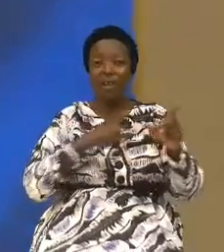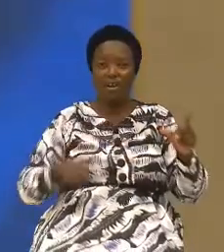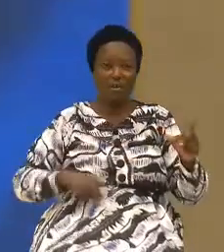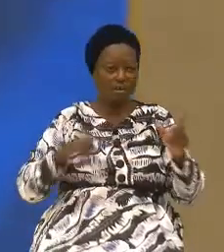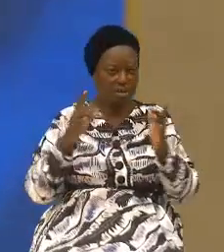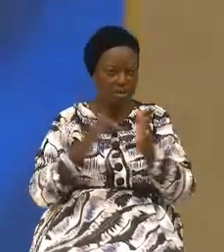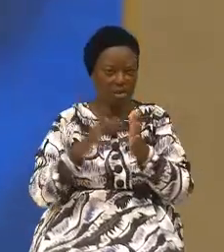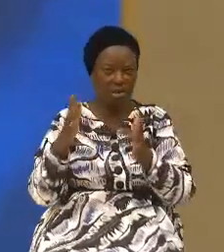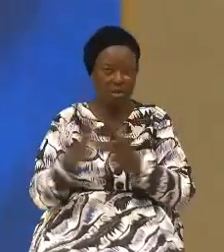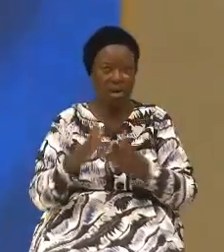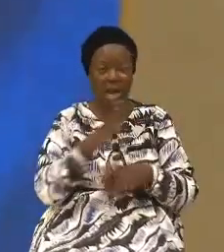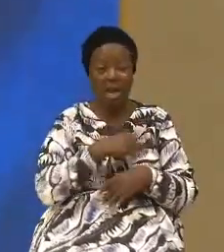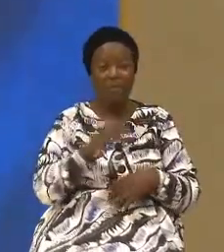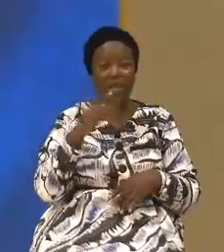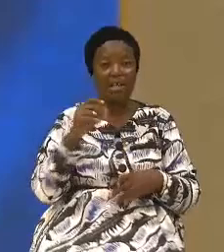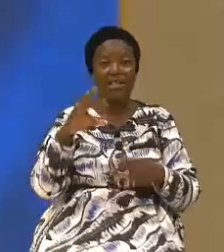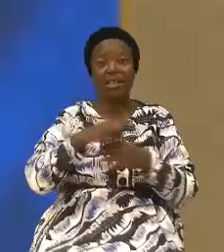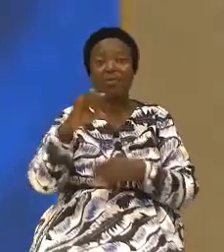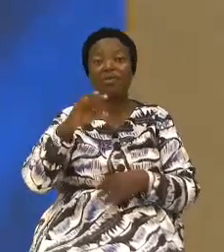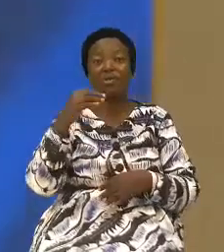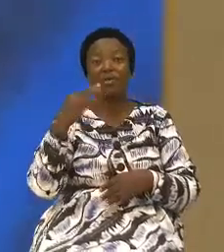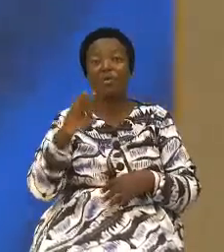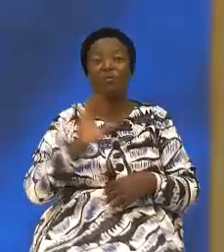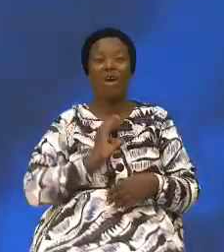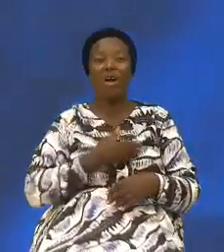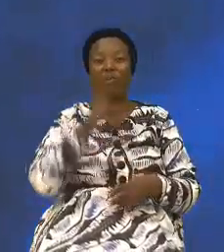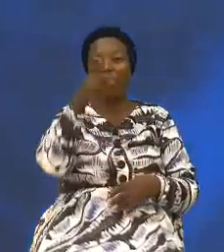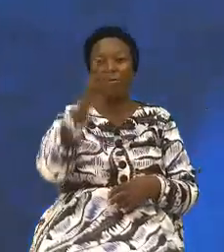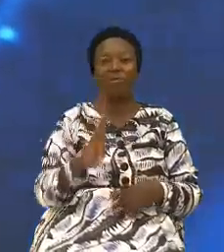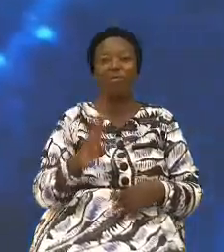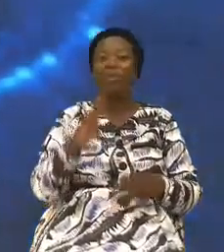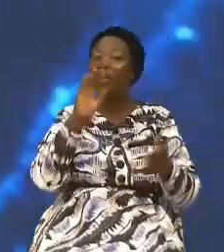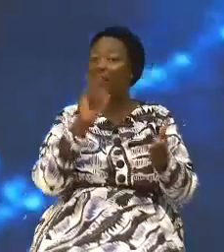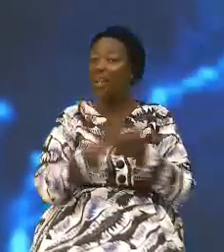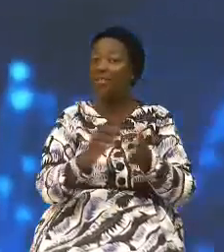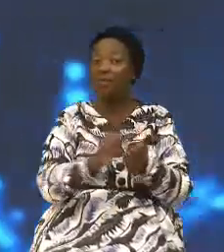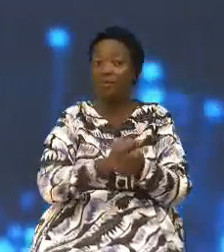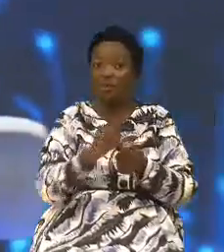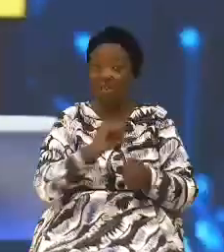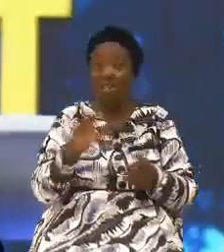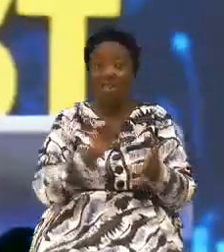the Spirit of our God. That washing, that cleansing